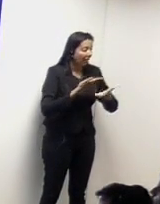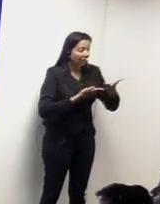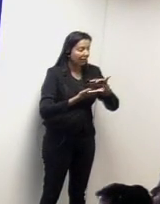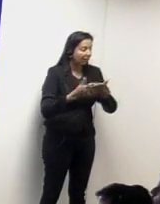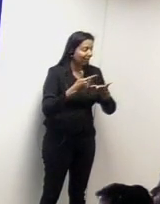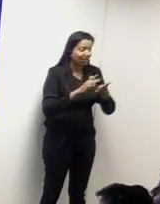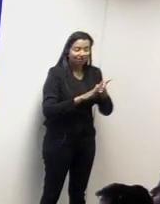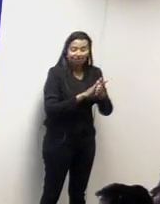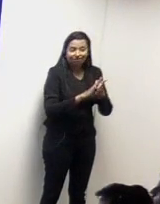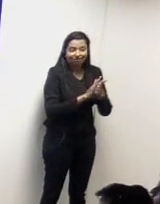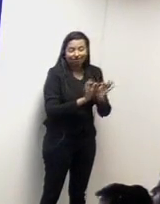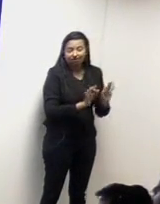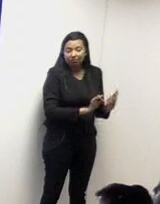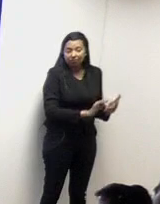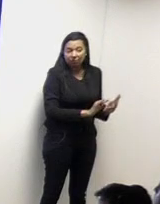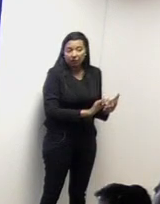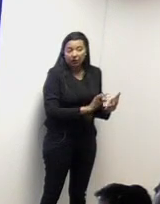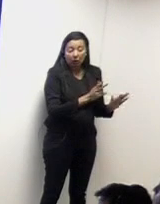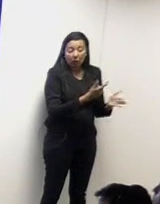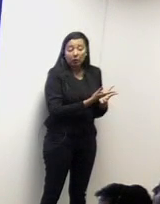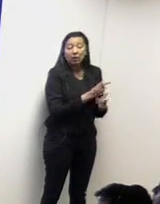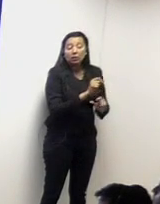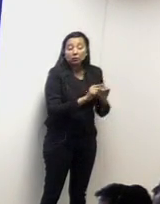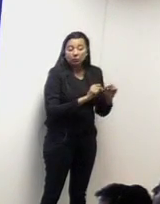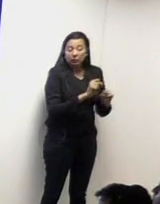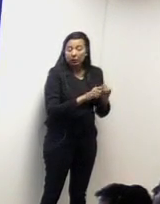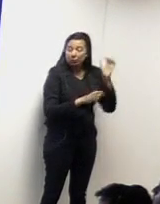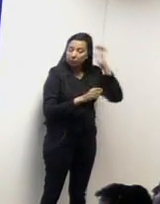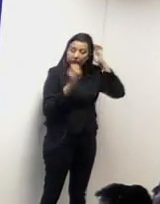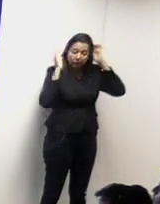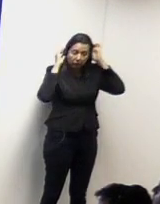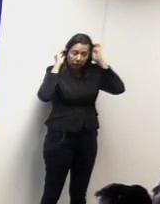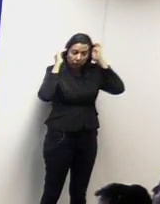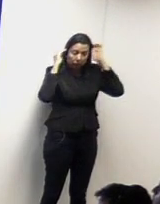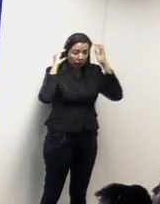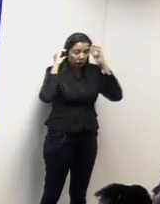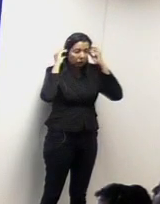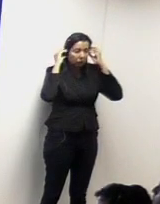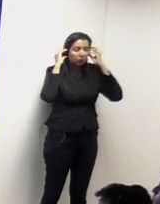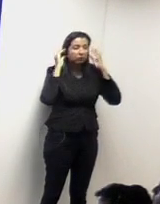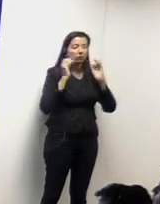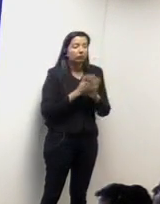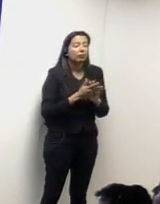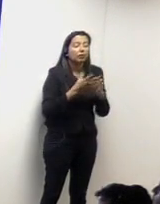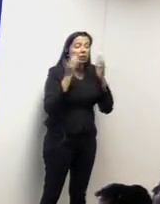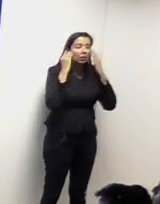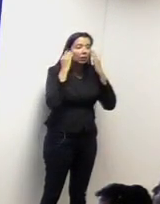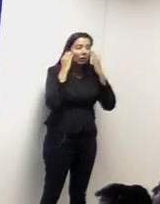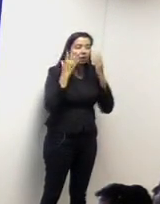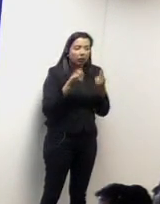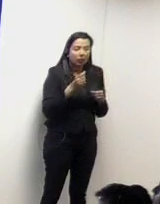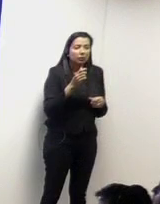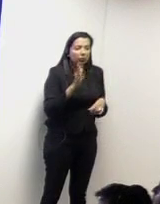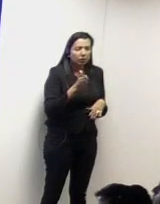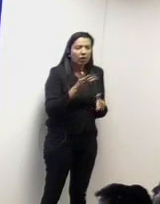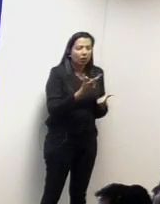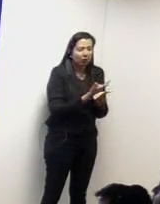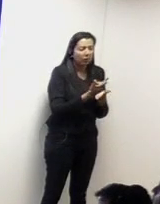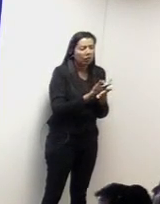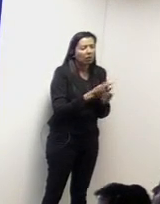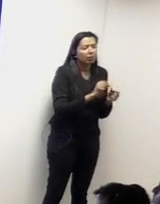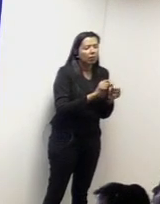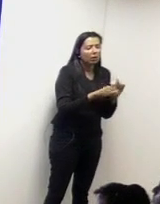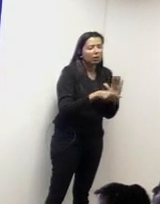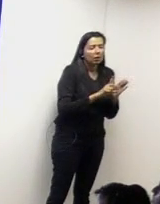And what that happens to lead to often is we say, well, you know, this worked before, let's try it again. And sure, it did work for a short